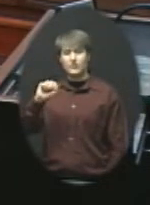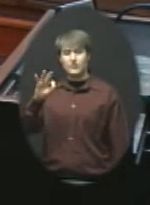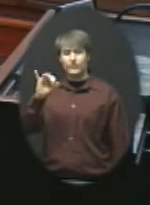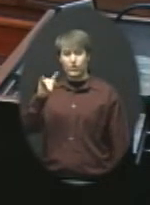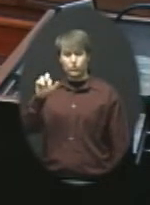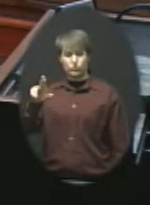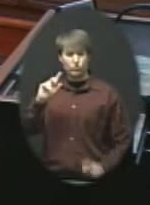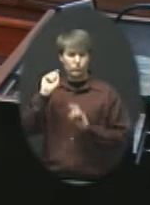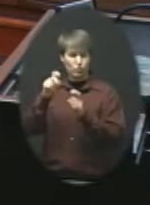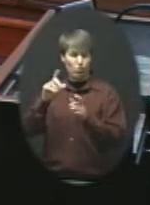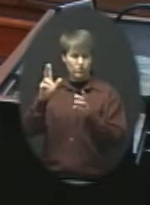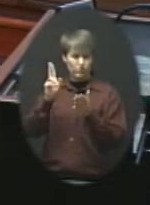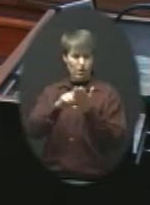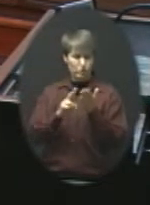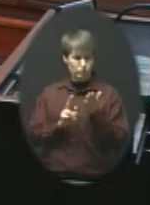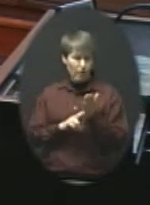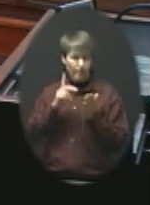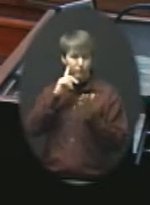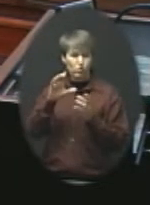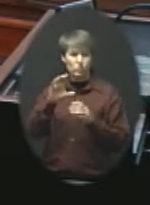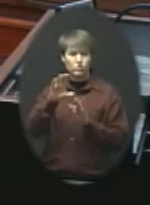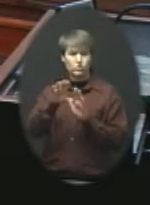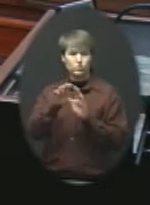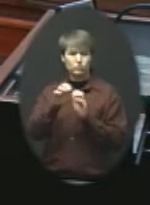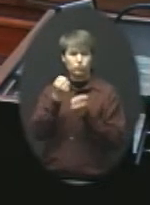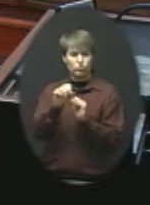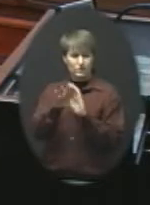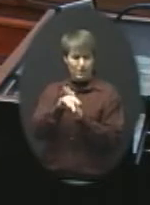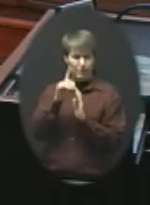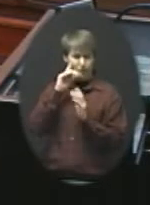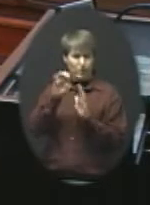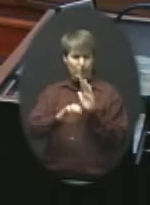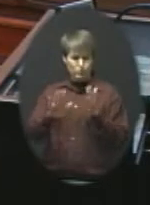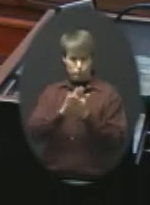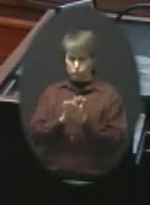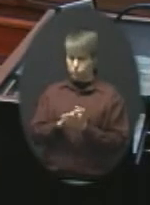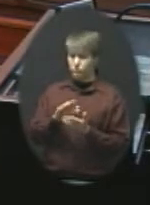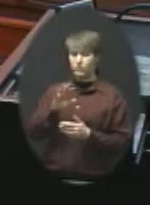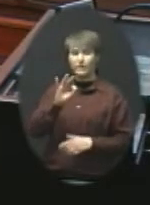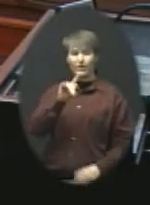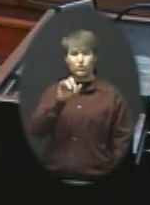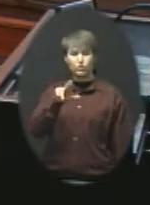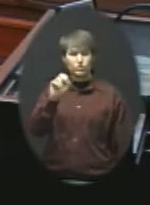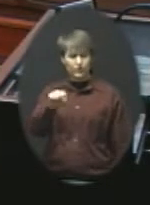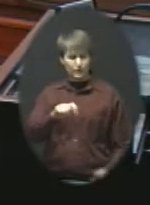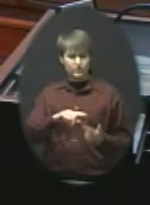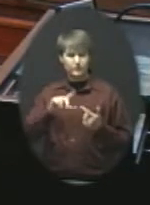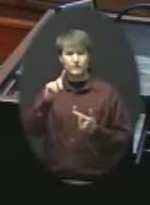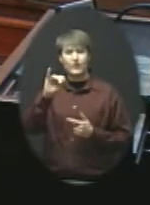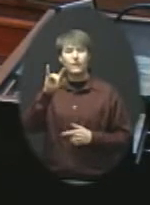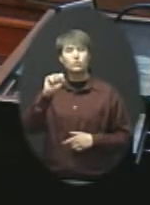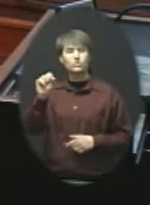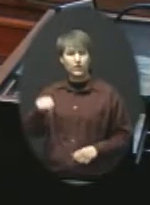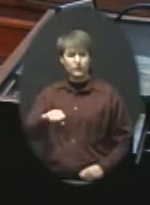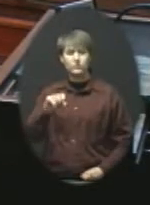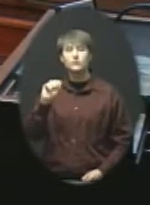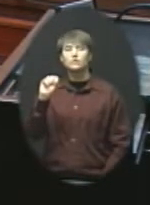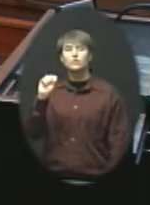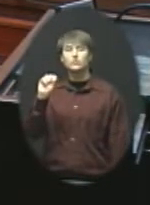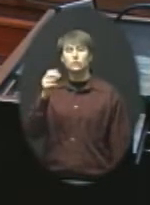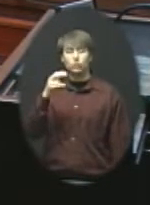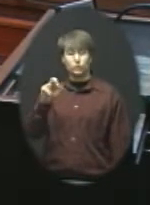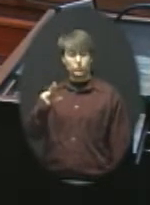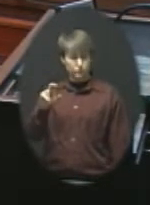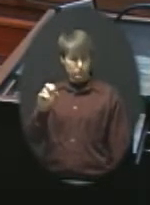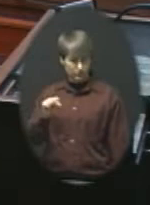the contract for the security cameras for the elementary schools. Ms. Hibbs? Mrs. Felter? Yes. Dr. Daniels? Yes. Mr. Scheer?